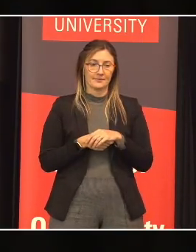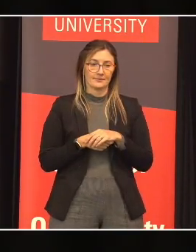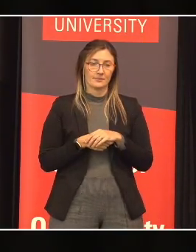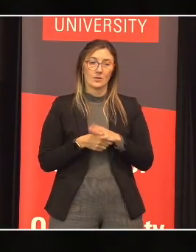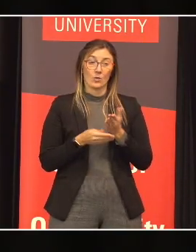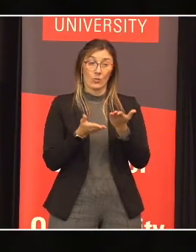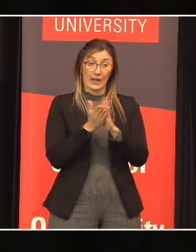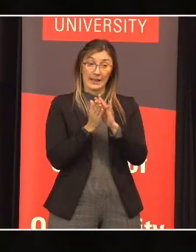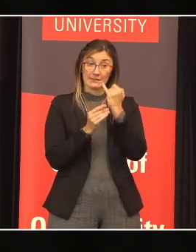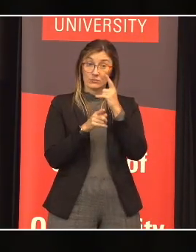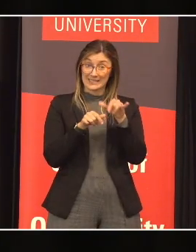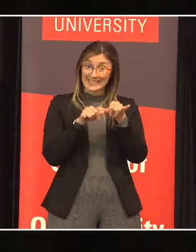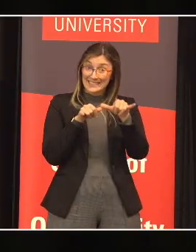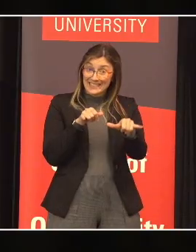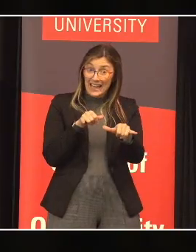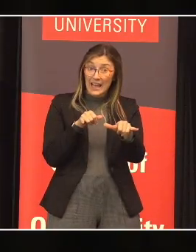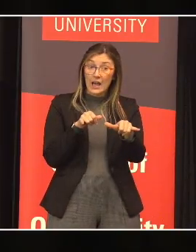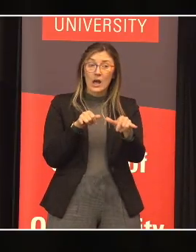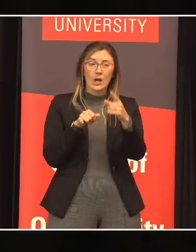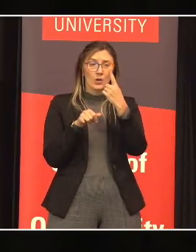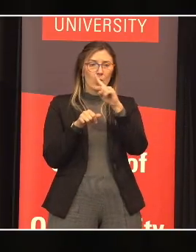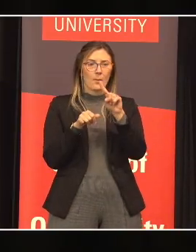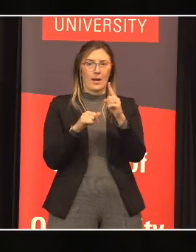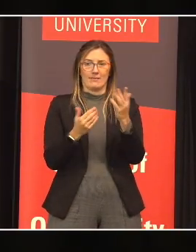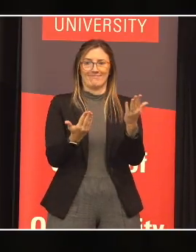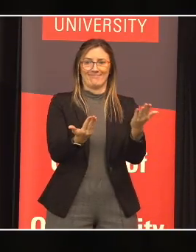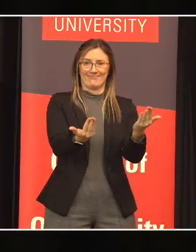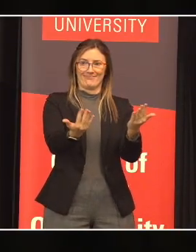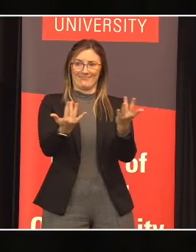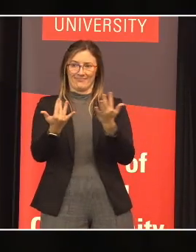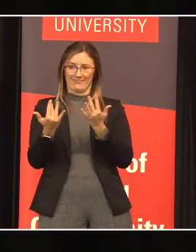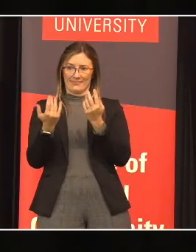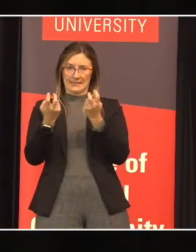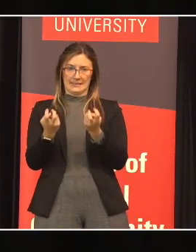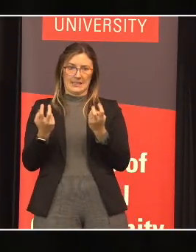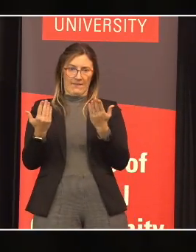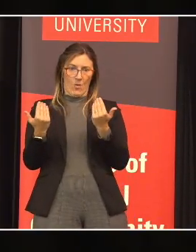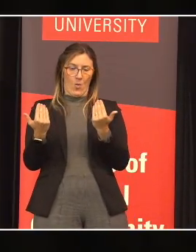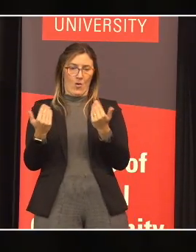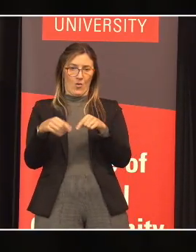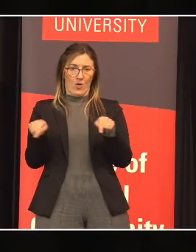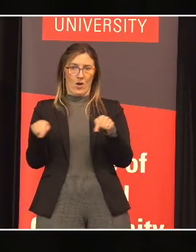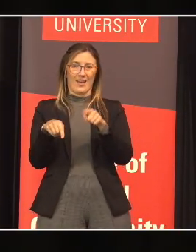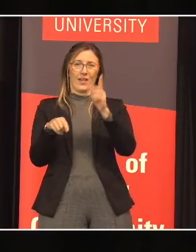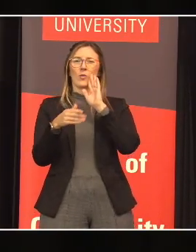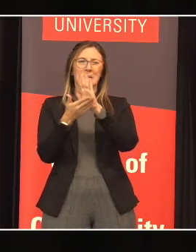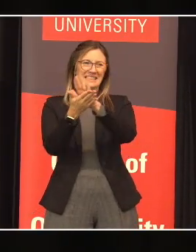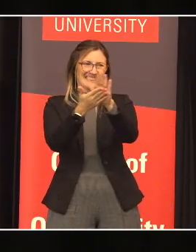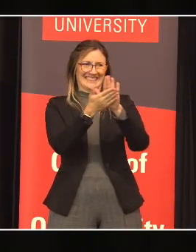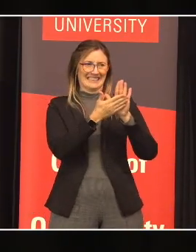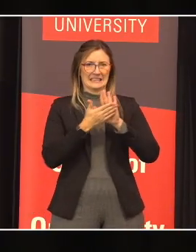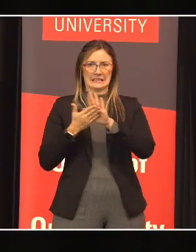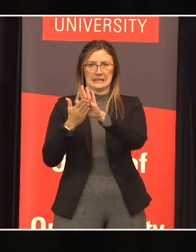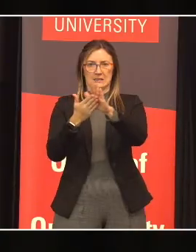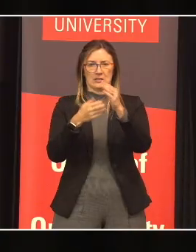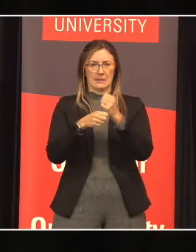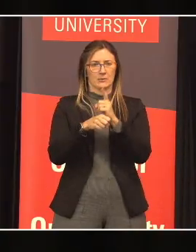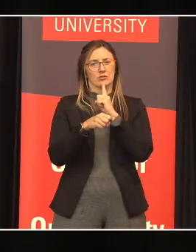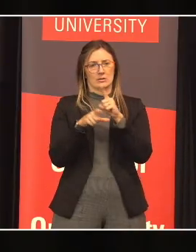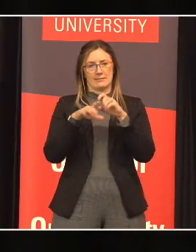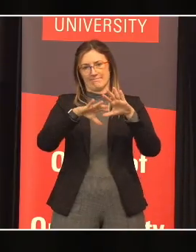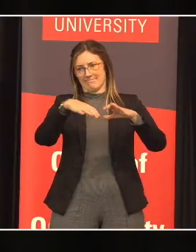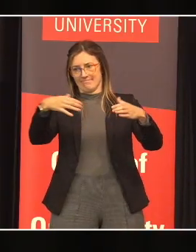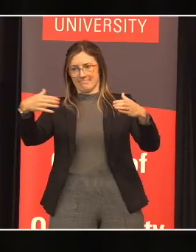anyone staying for that session to just move forward. They will be kind of cleaning up some of the equipment back there, so we want to make sure that you